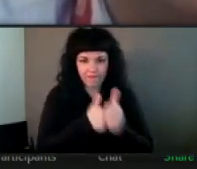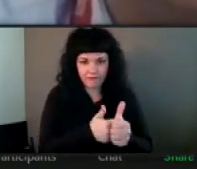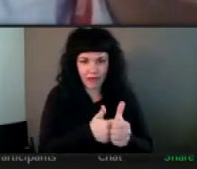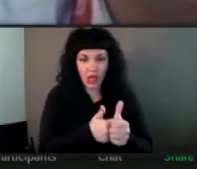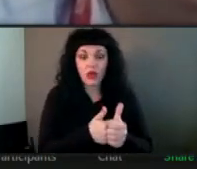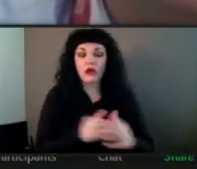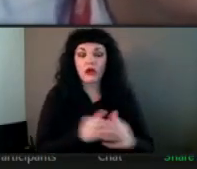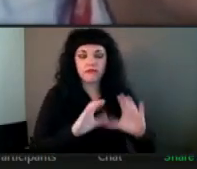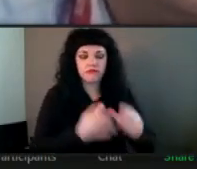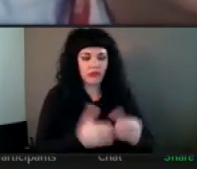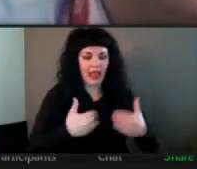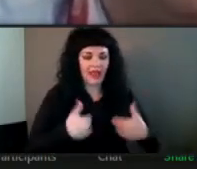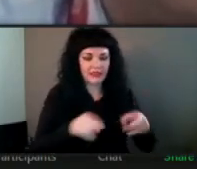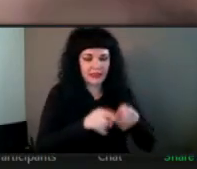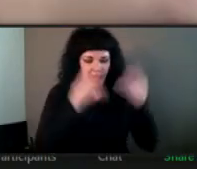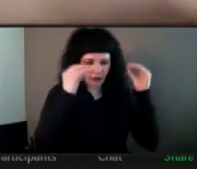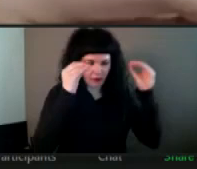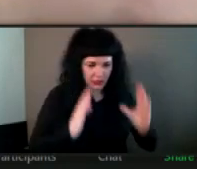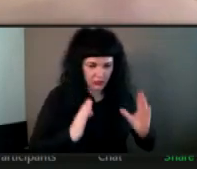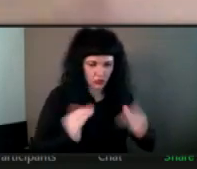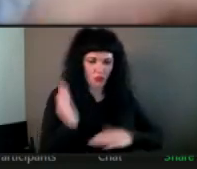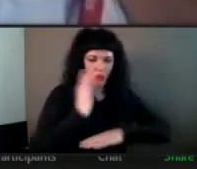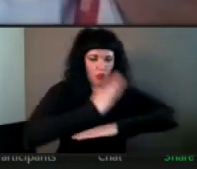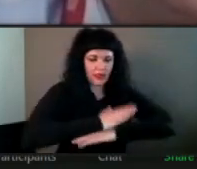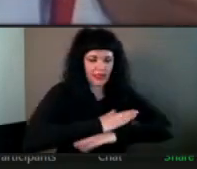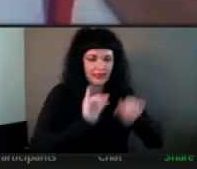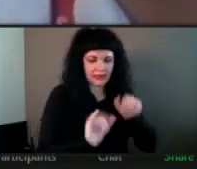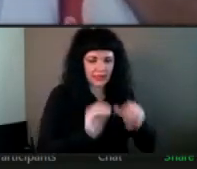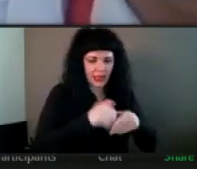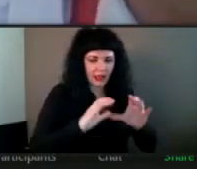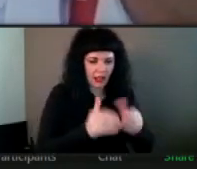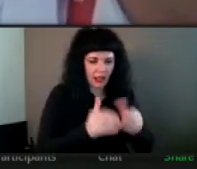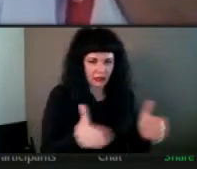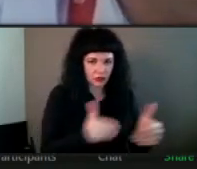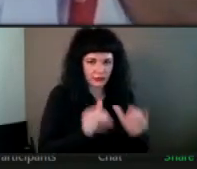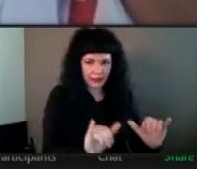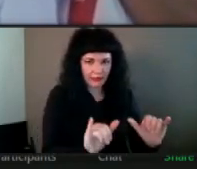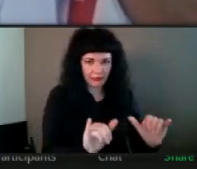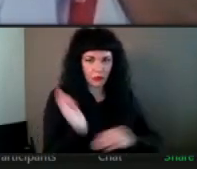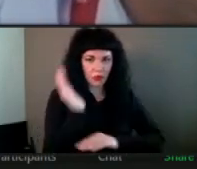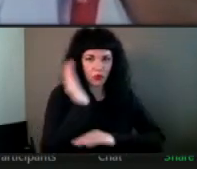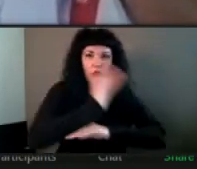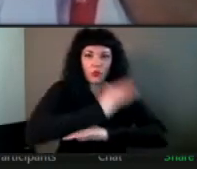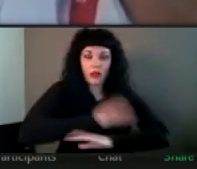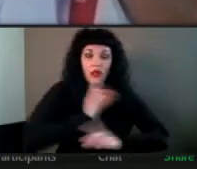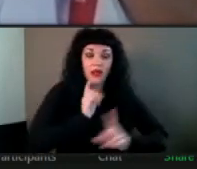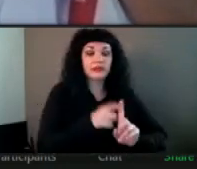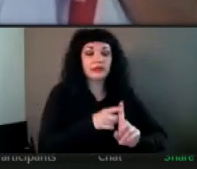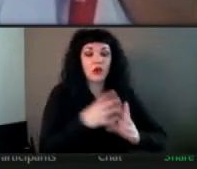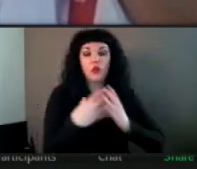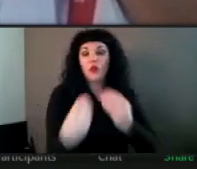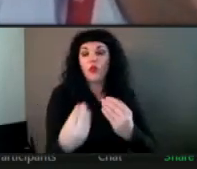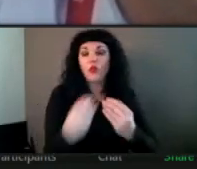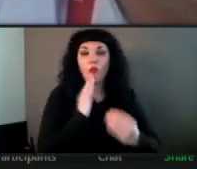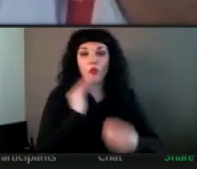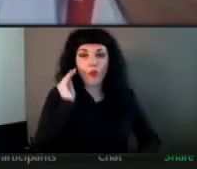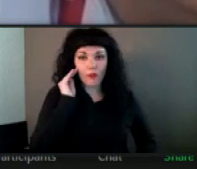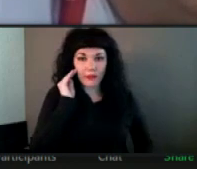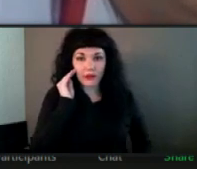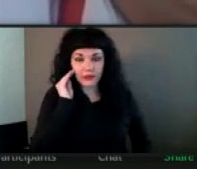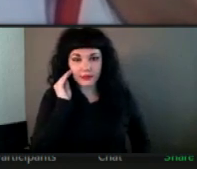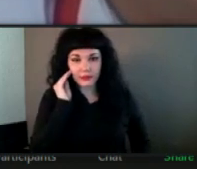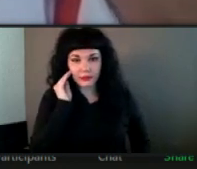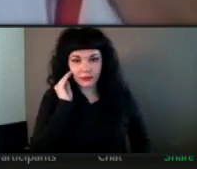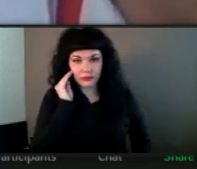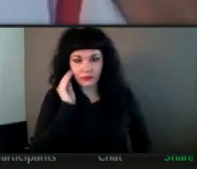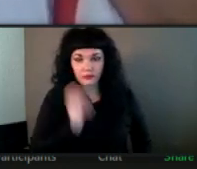room while they're at school until they go home. And in that case, when they go home, the idea is that they would either